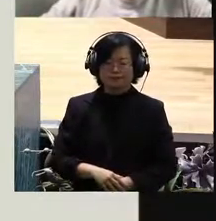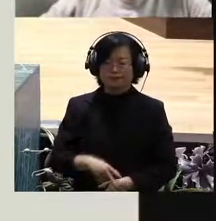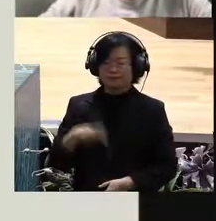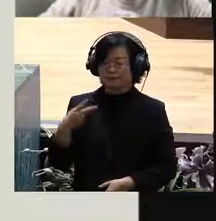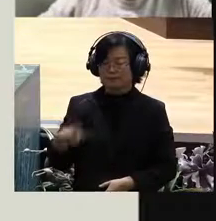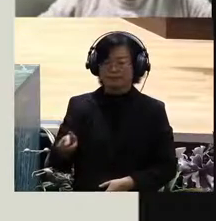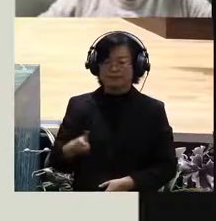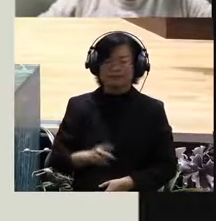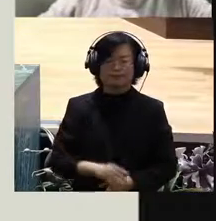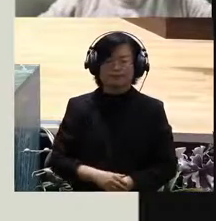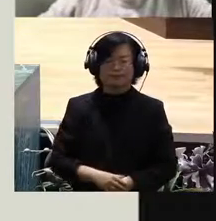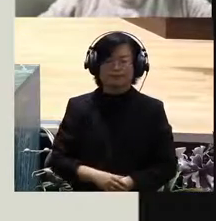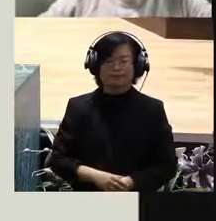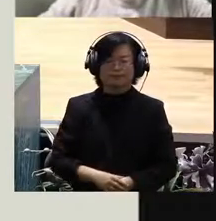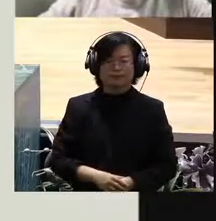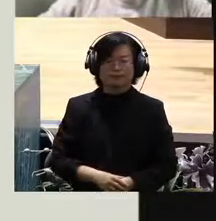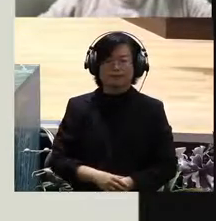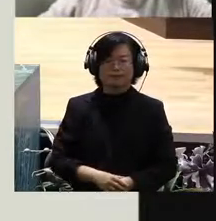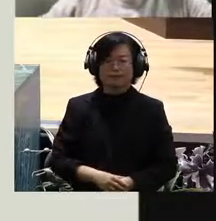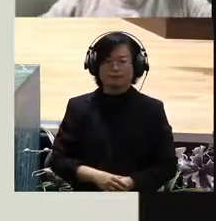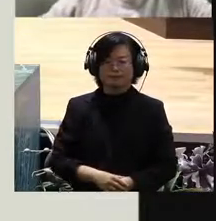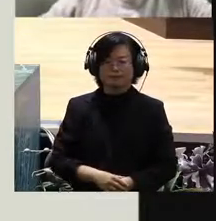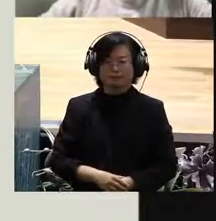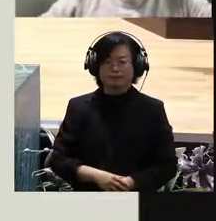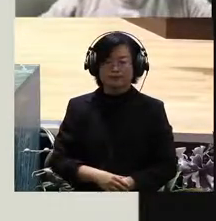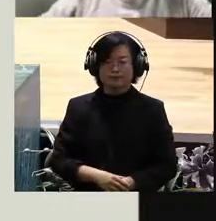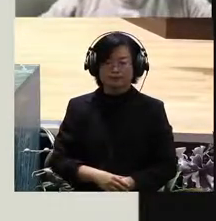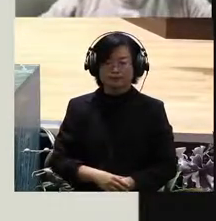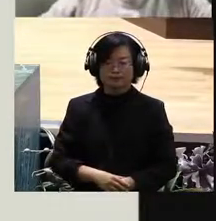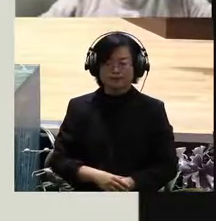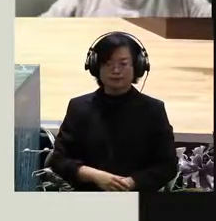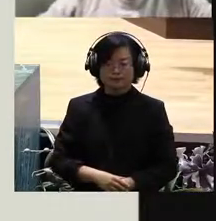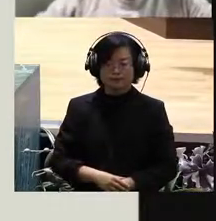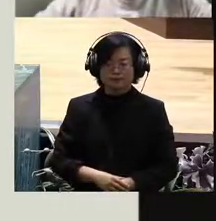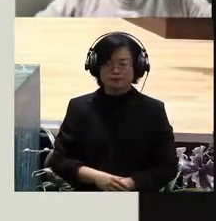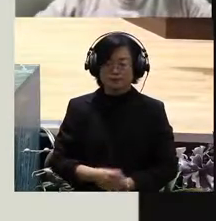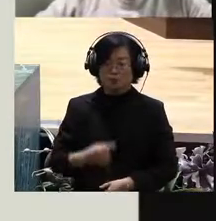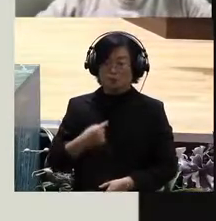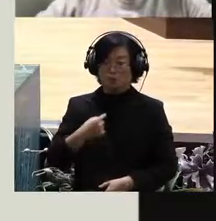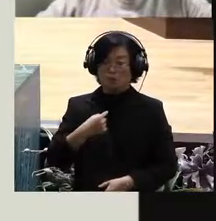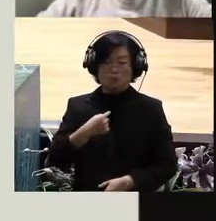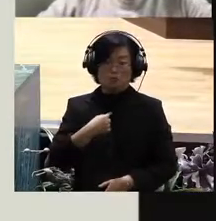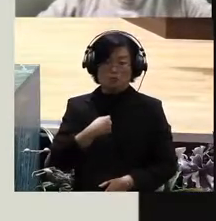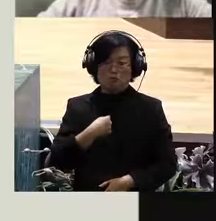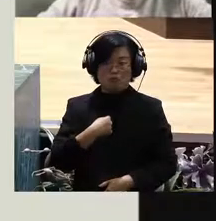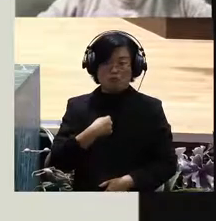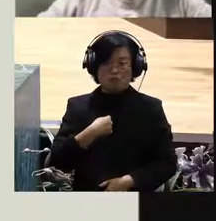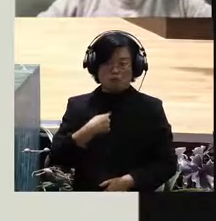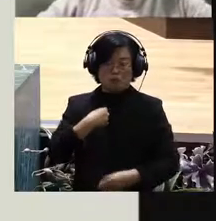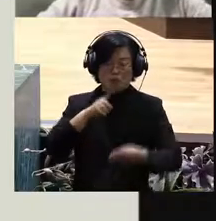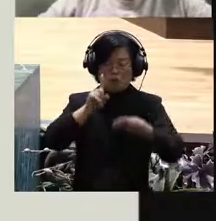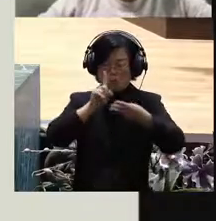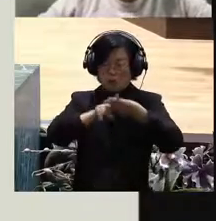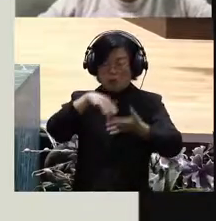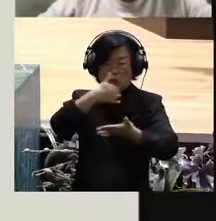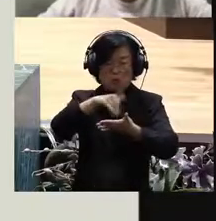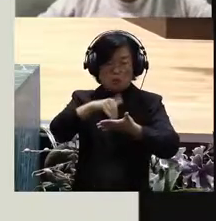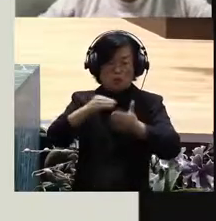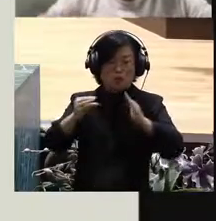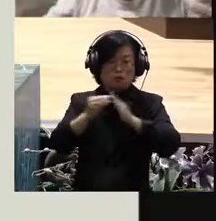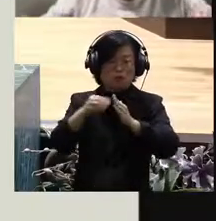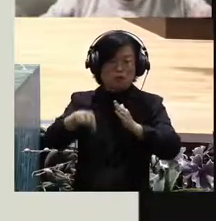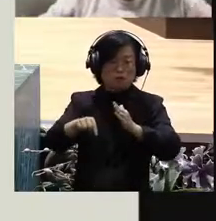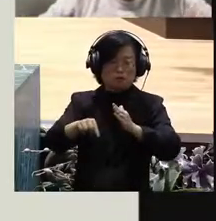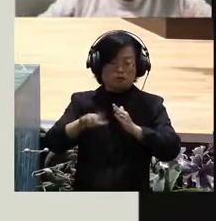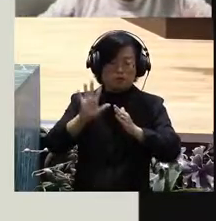than ideal formats, and very little knowledge within the public sector of how to share this data within the departments or